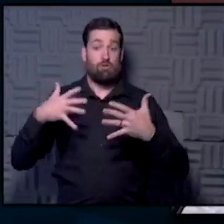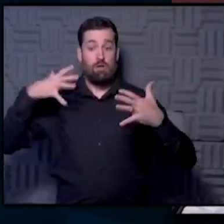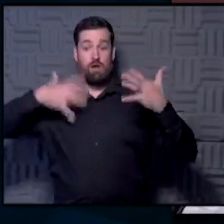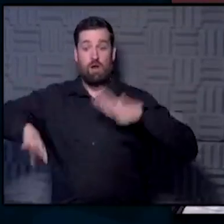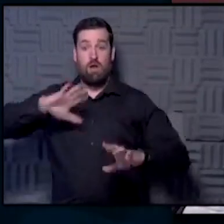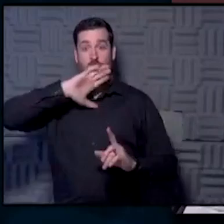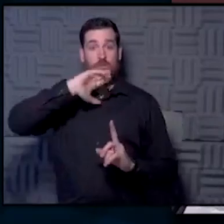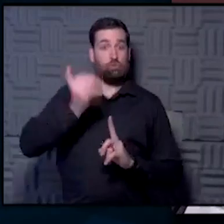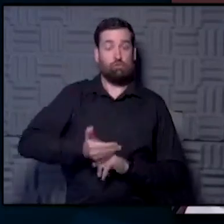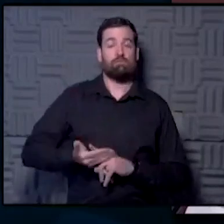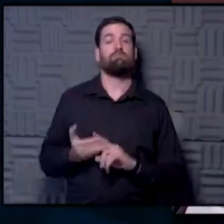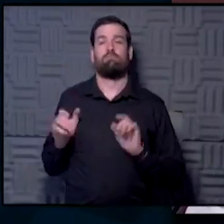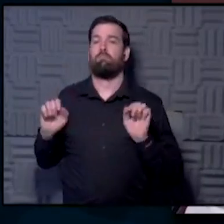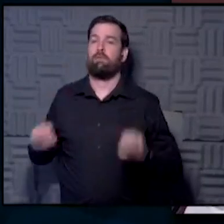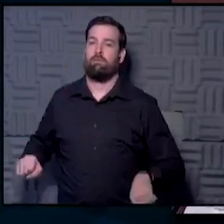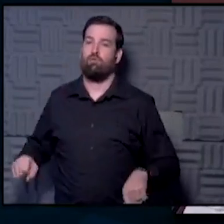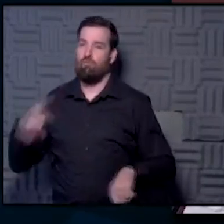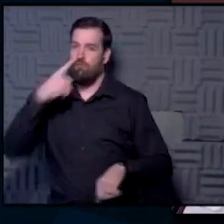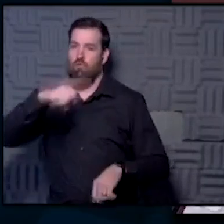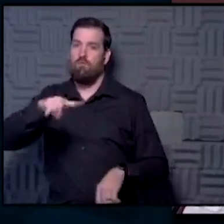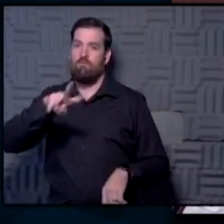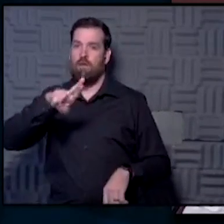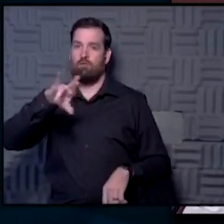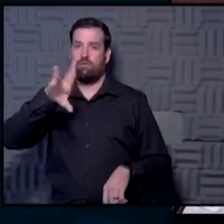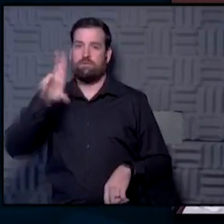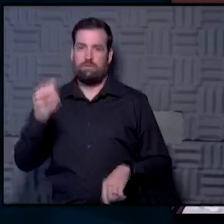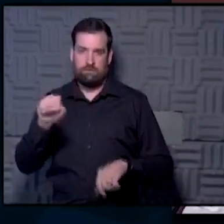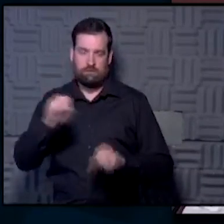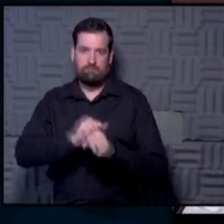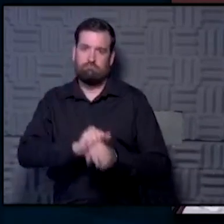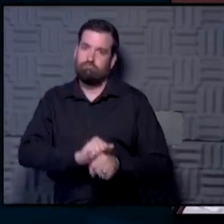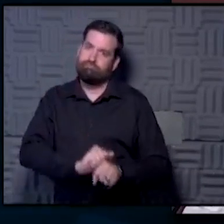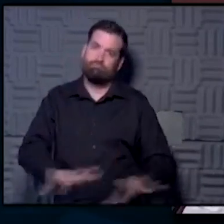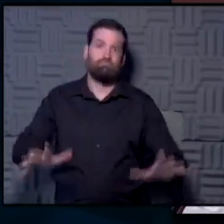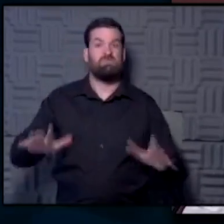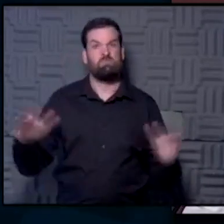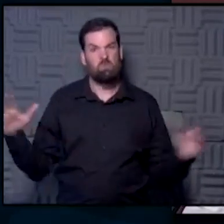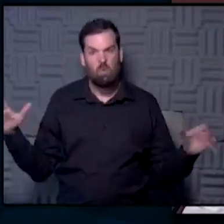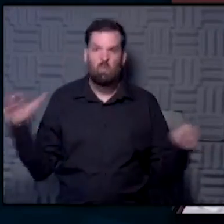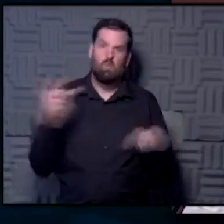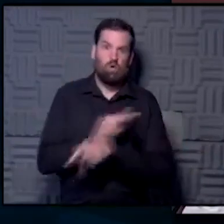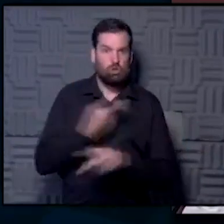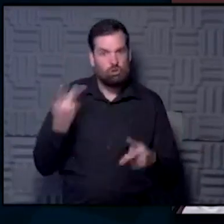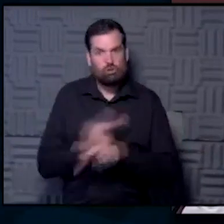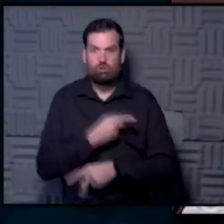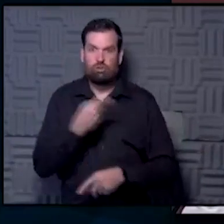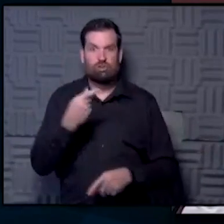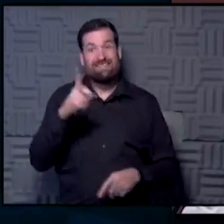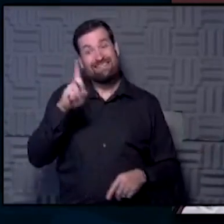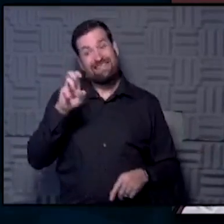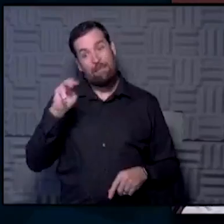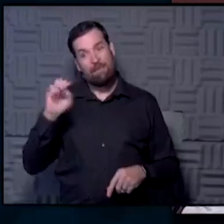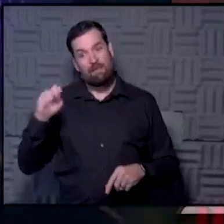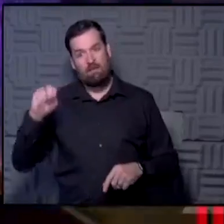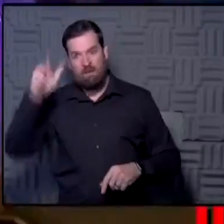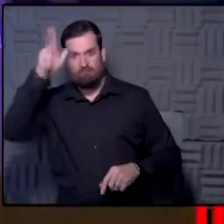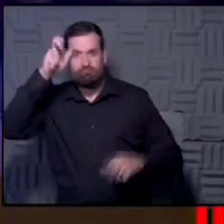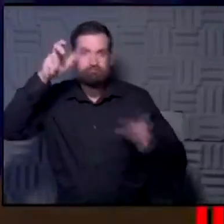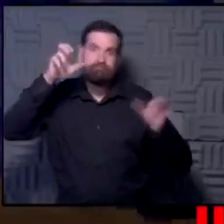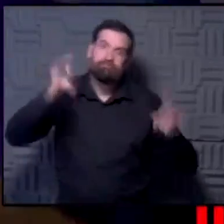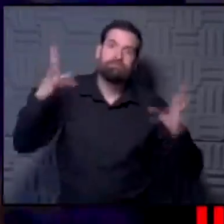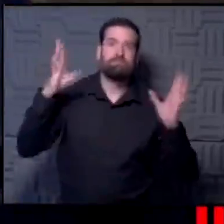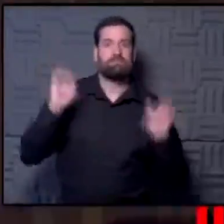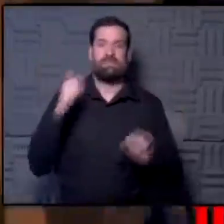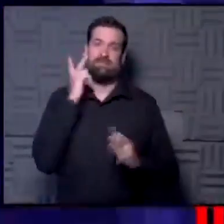is the potential that we have for viral spread, because the virus is probably about the worst demon, the worst gremlin, the worst thing we can see around